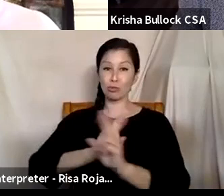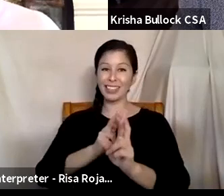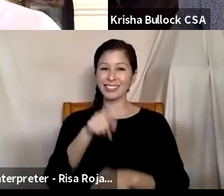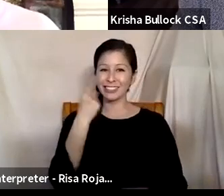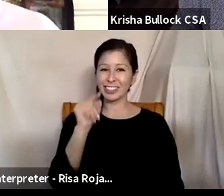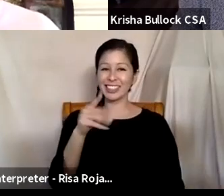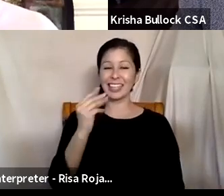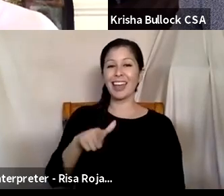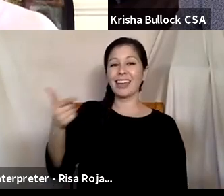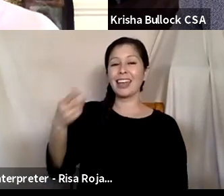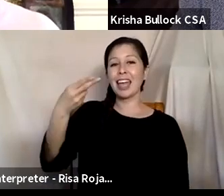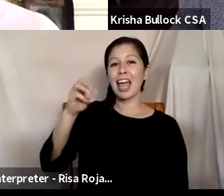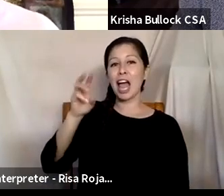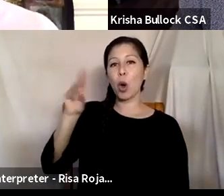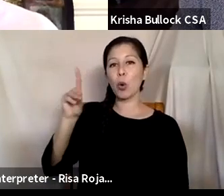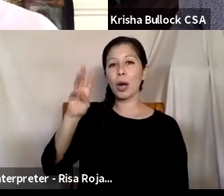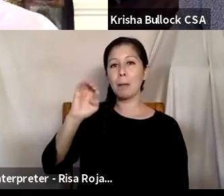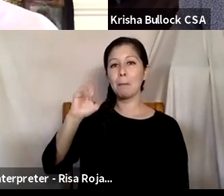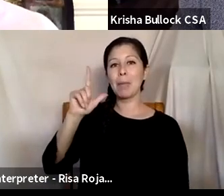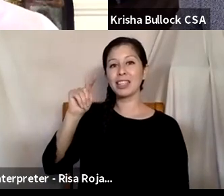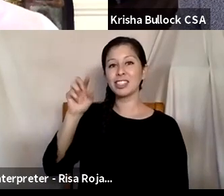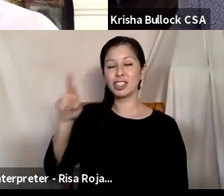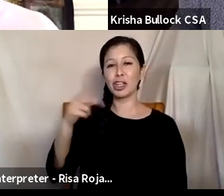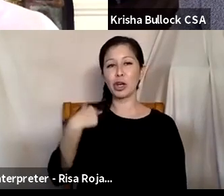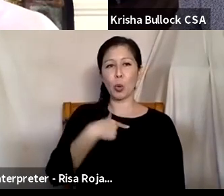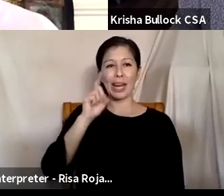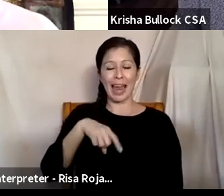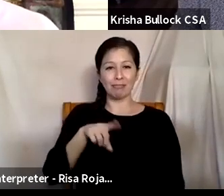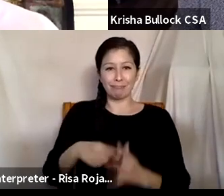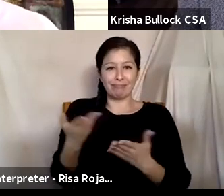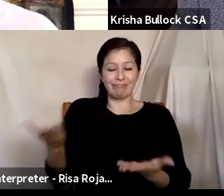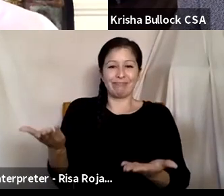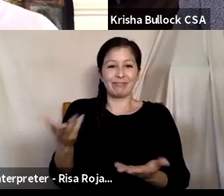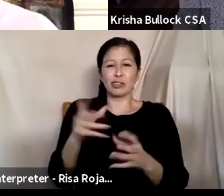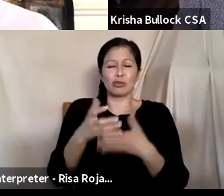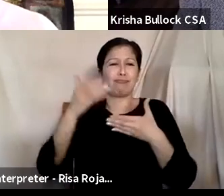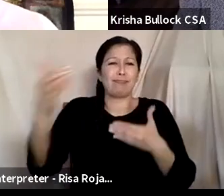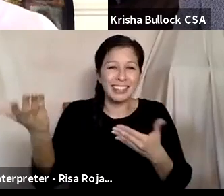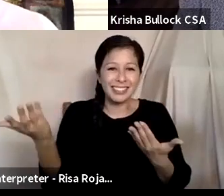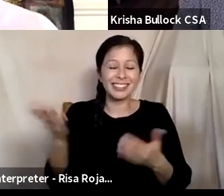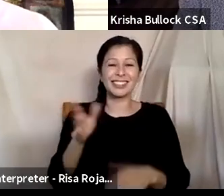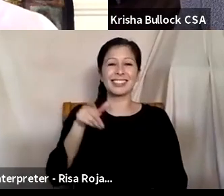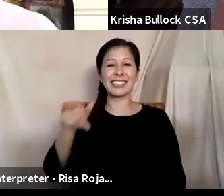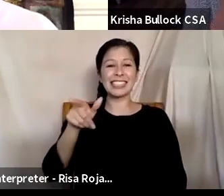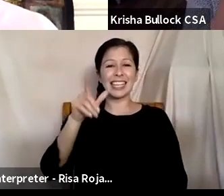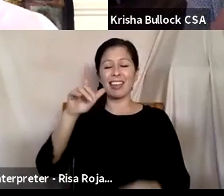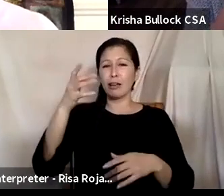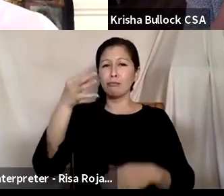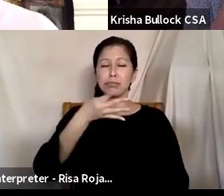okay? Then there's Howard Meltzer. We can't even get into it. There's too much. It's just, he's a